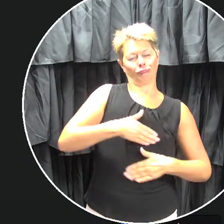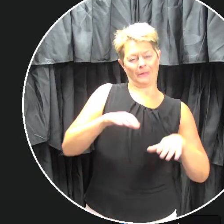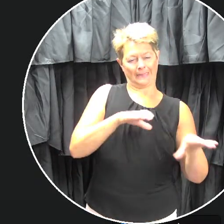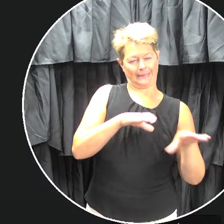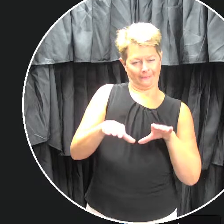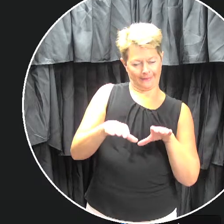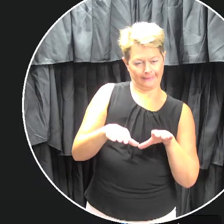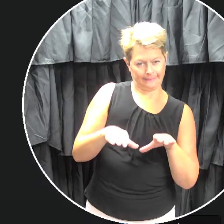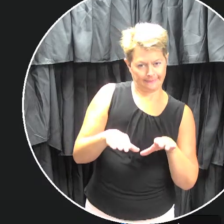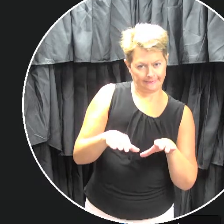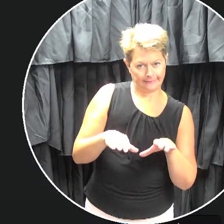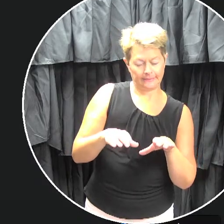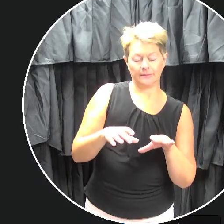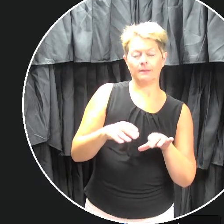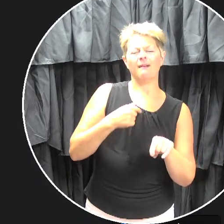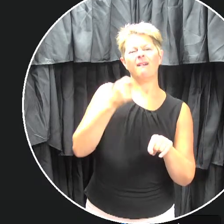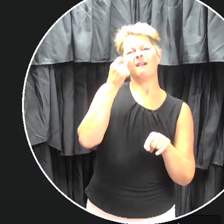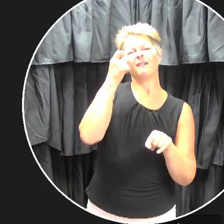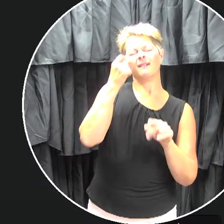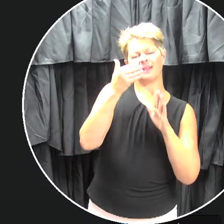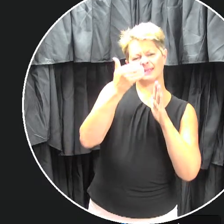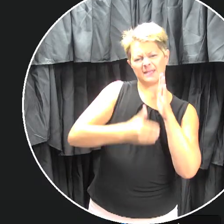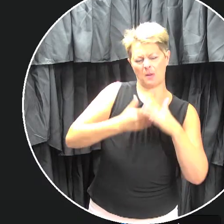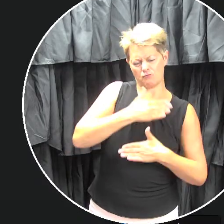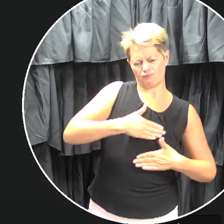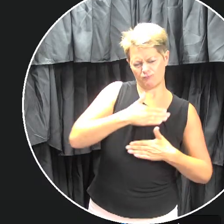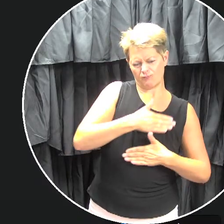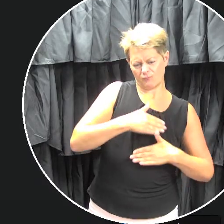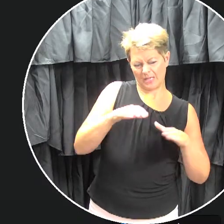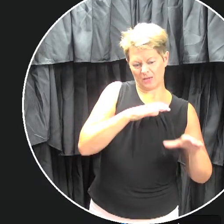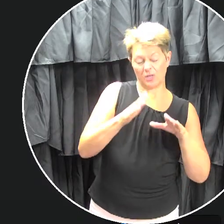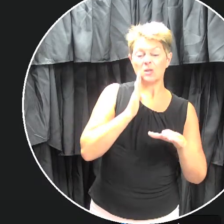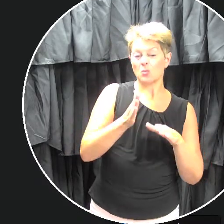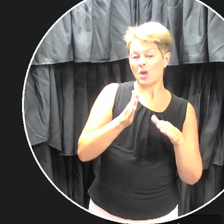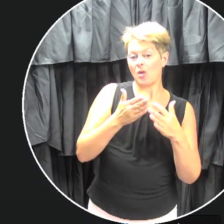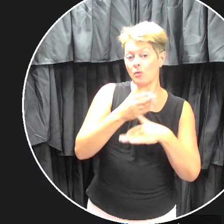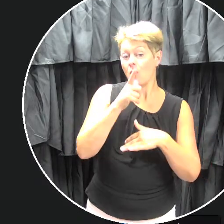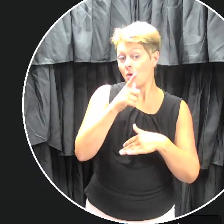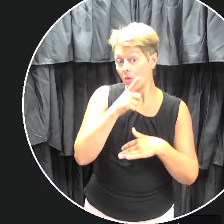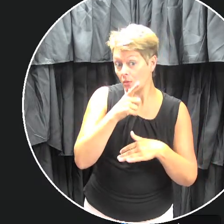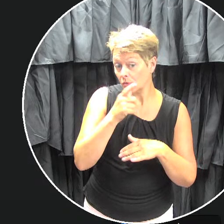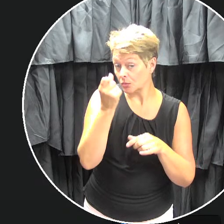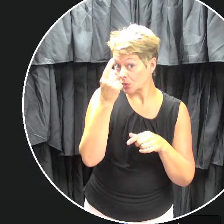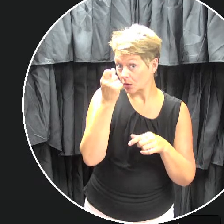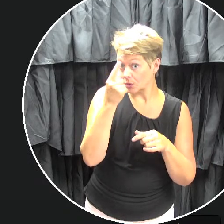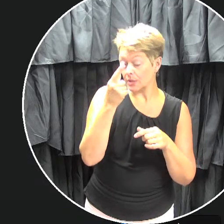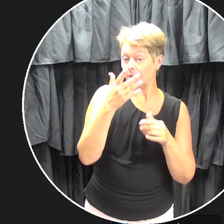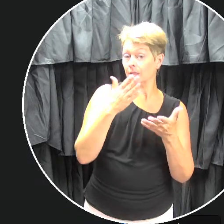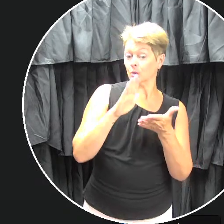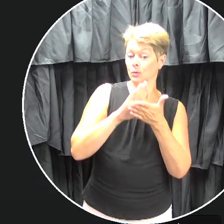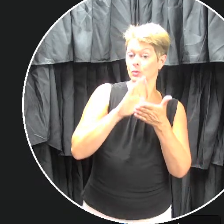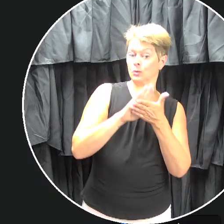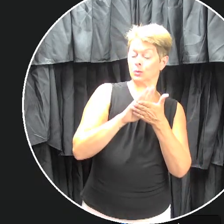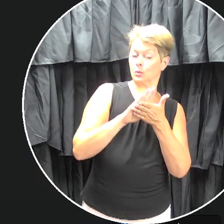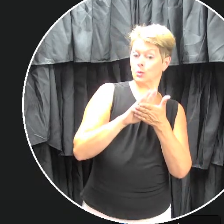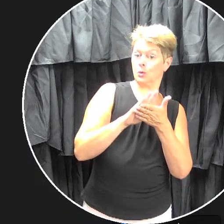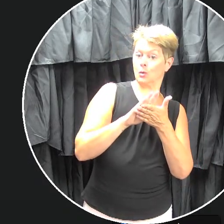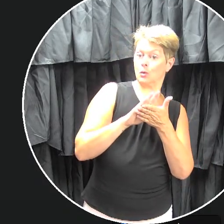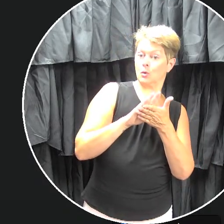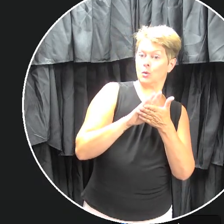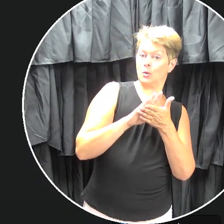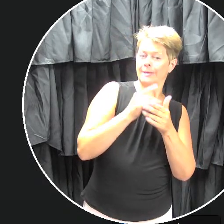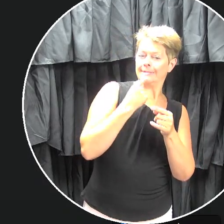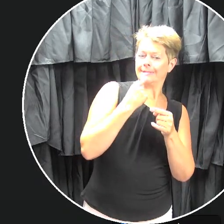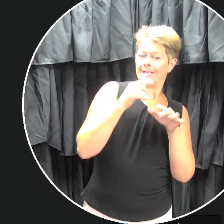if I understood correctly, some extracurricular activities will be done during lunch, but the school district is advising